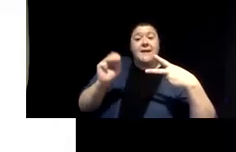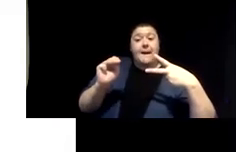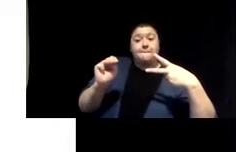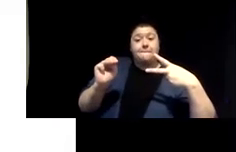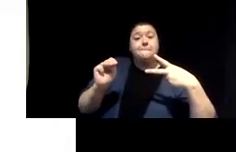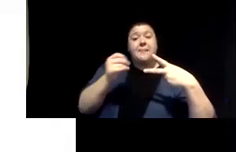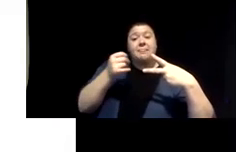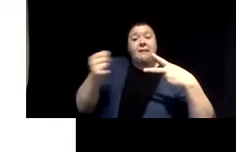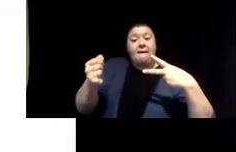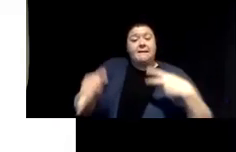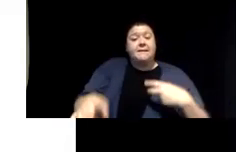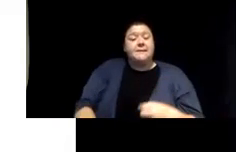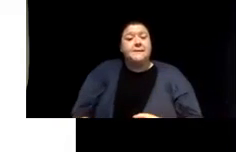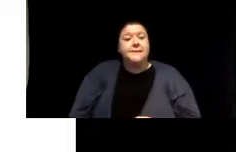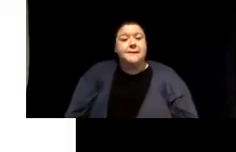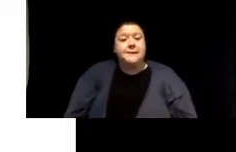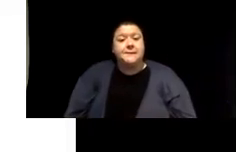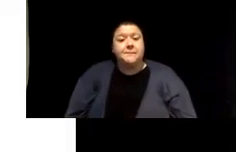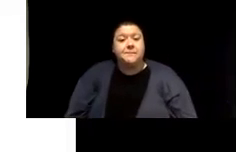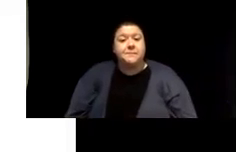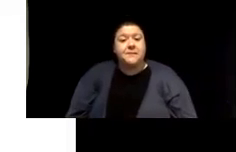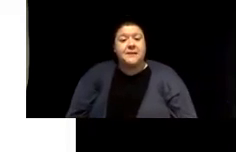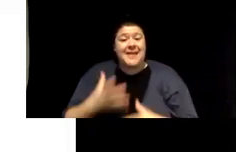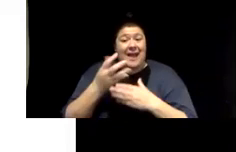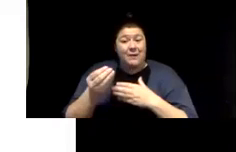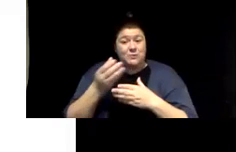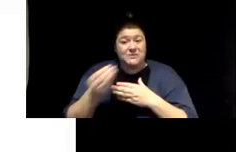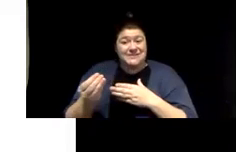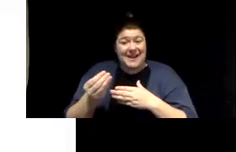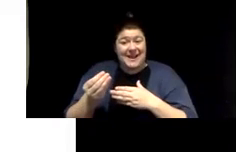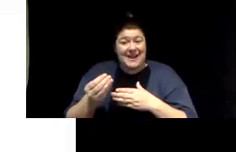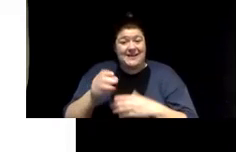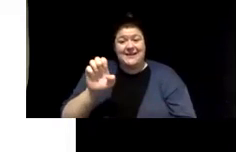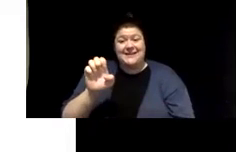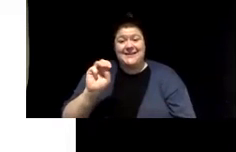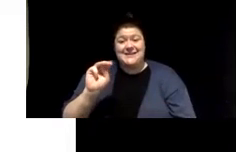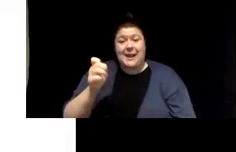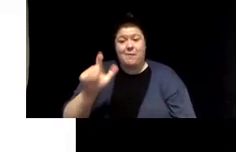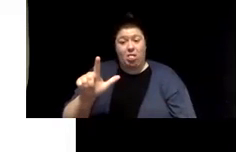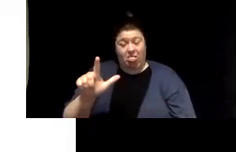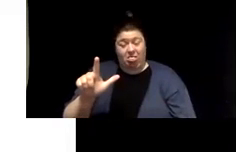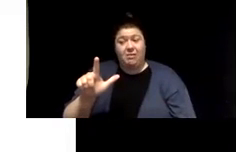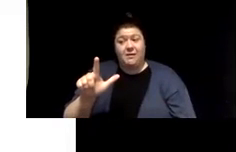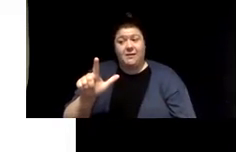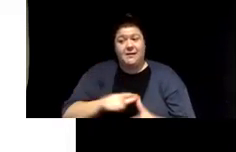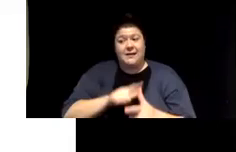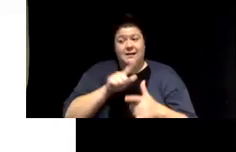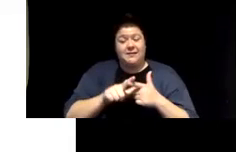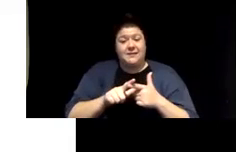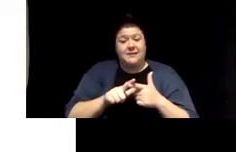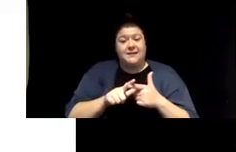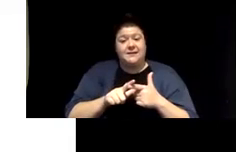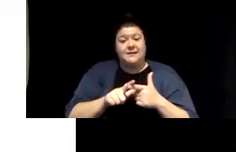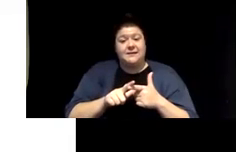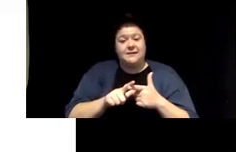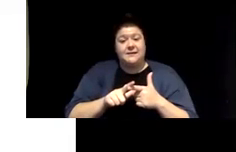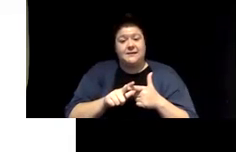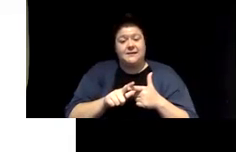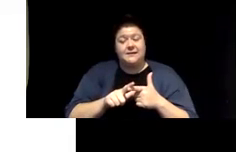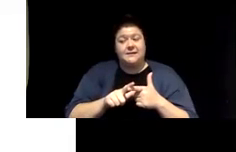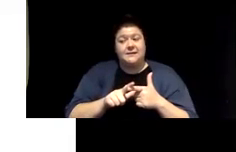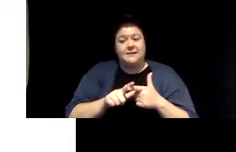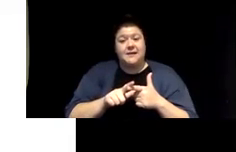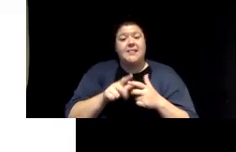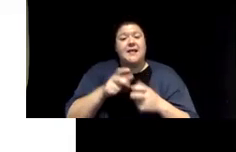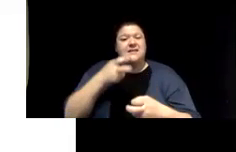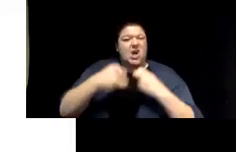outer part of the tooth is the enamel, and then that's the hard